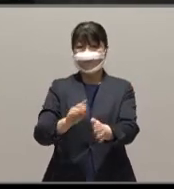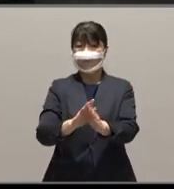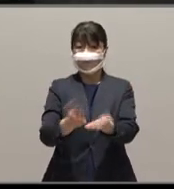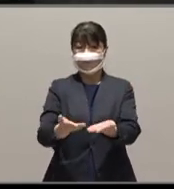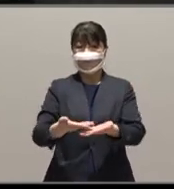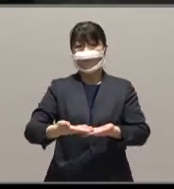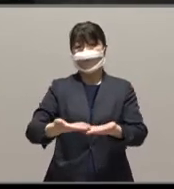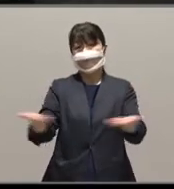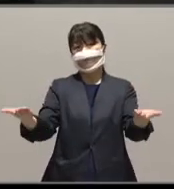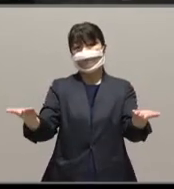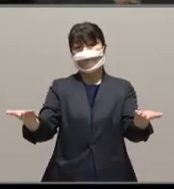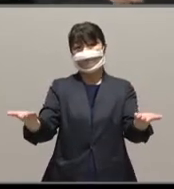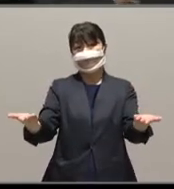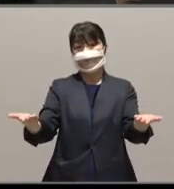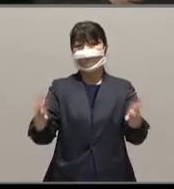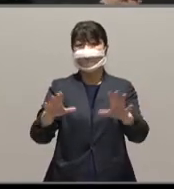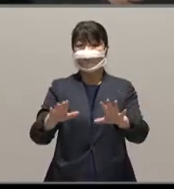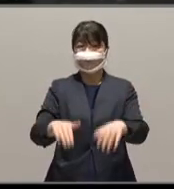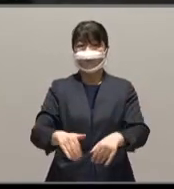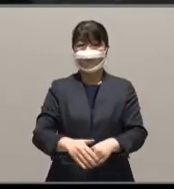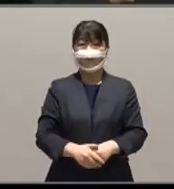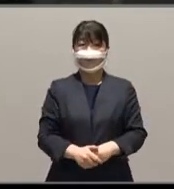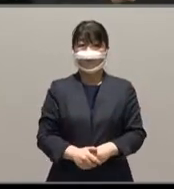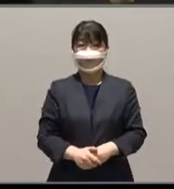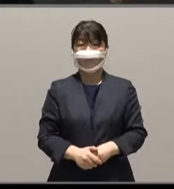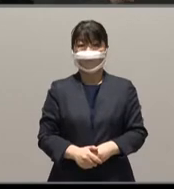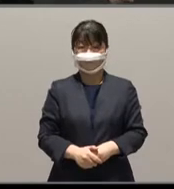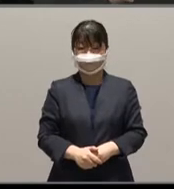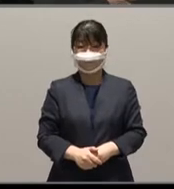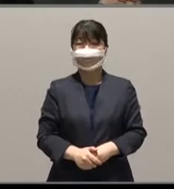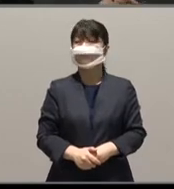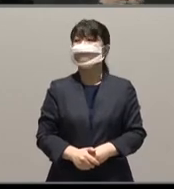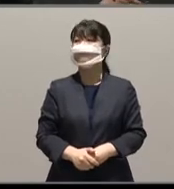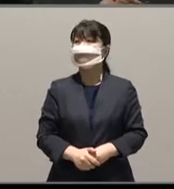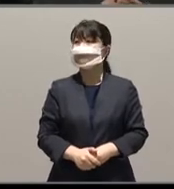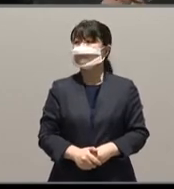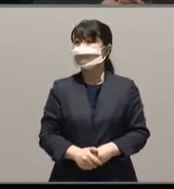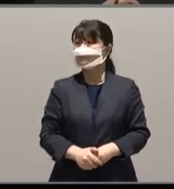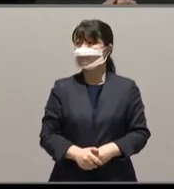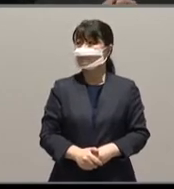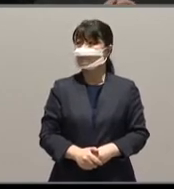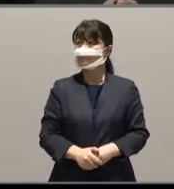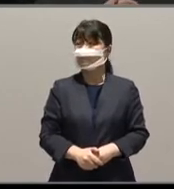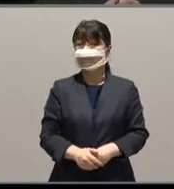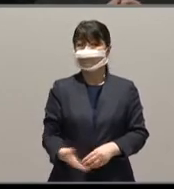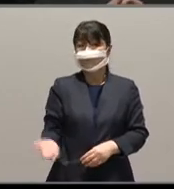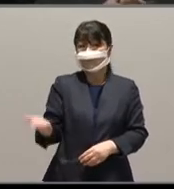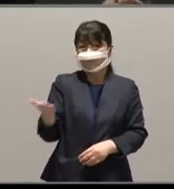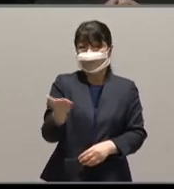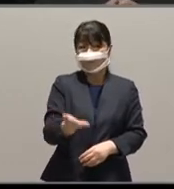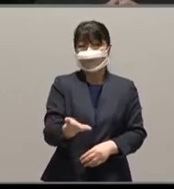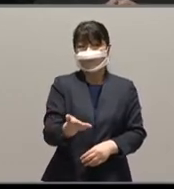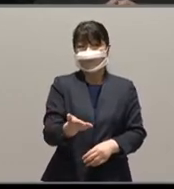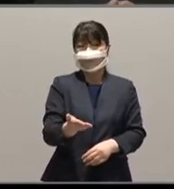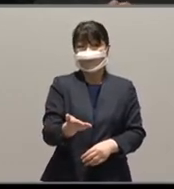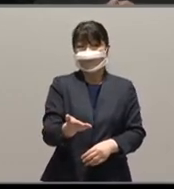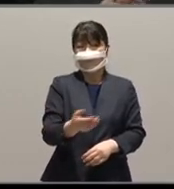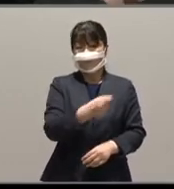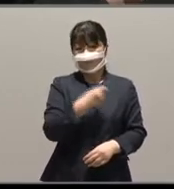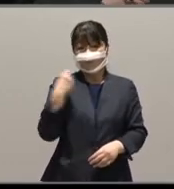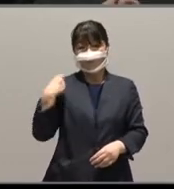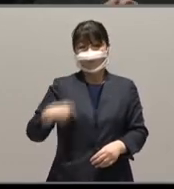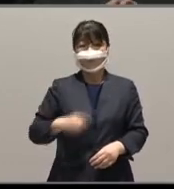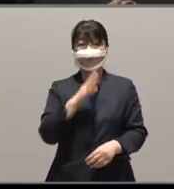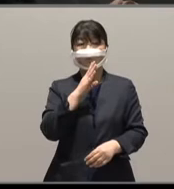And in 2012, the book was published. pulse medicine is now a new